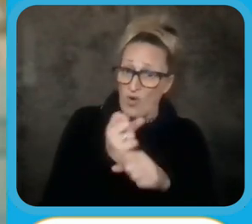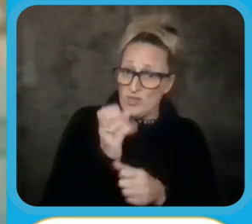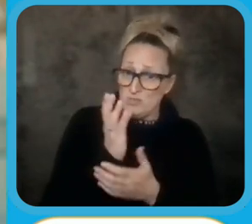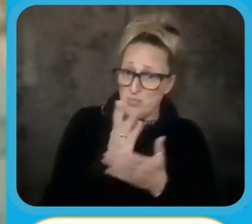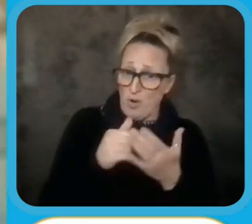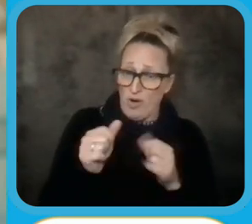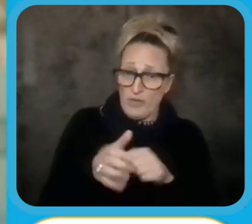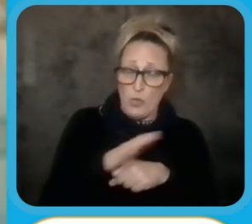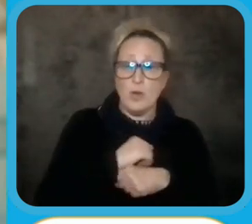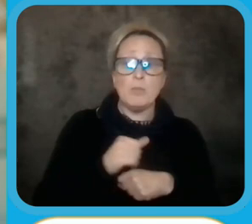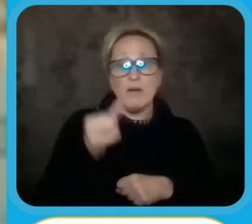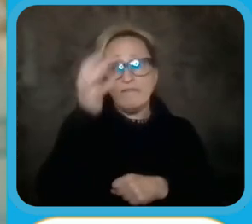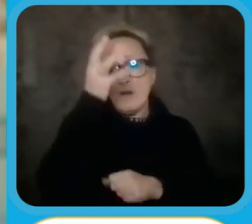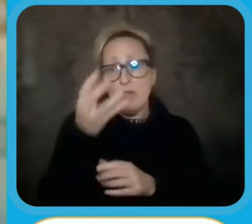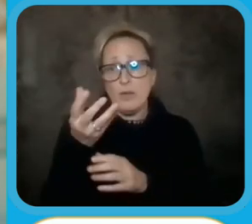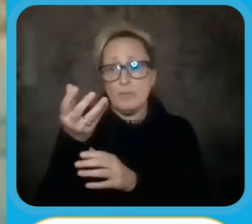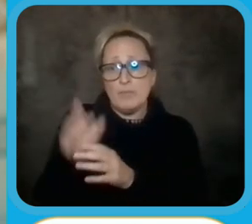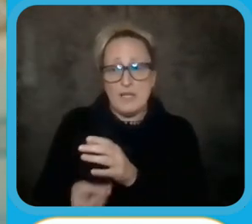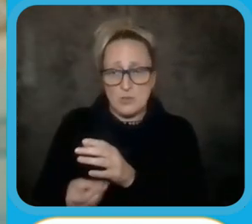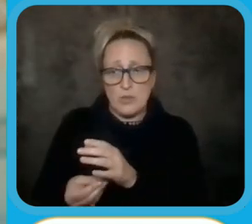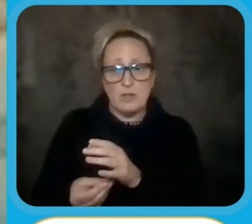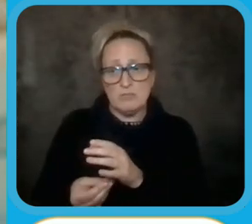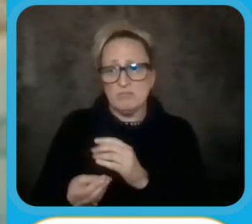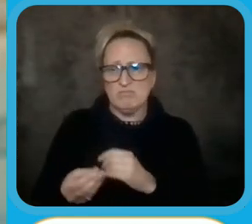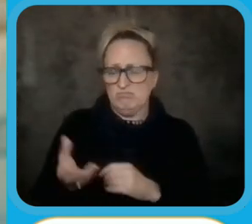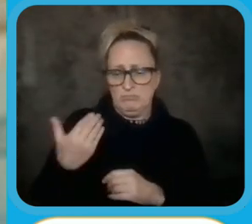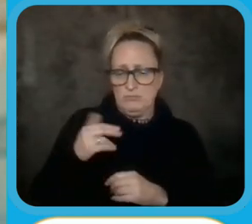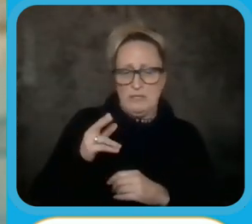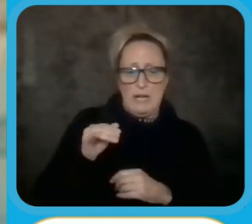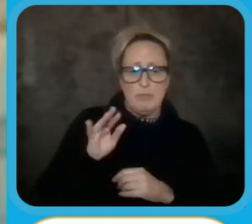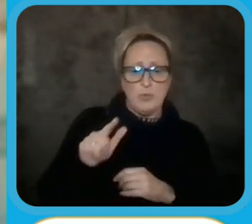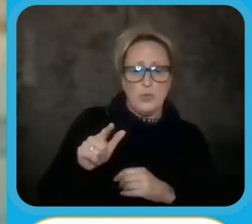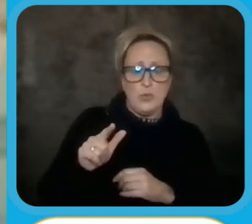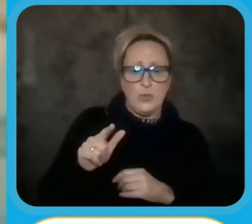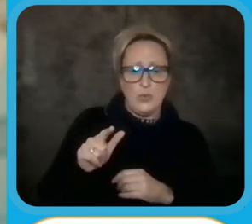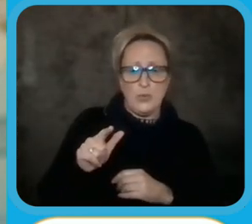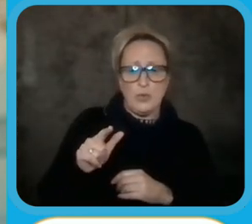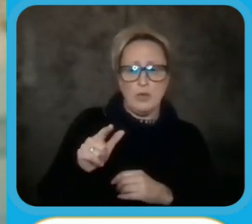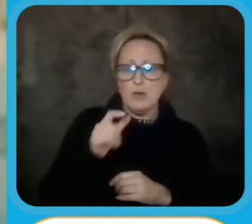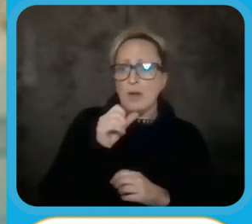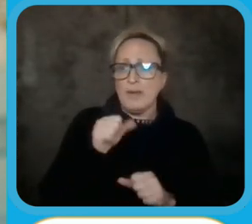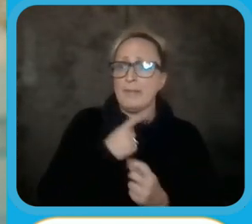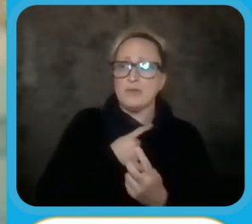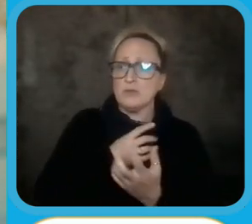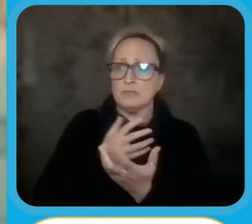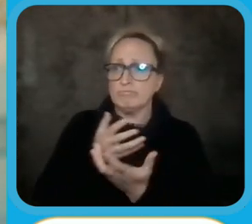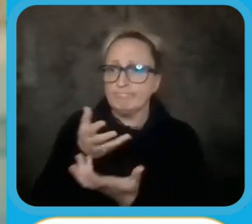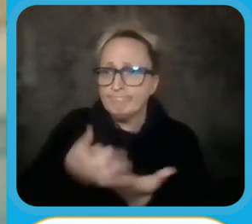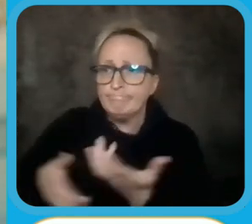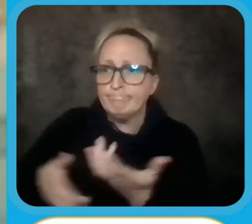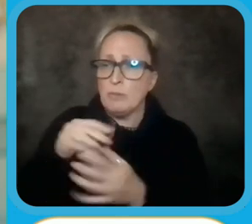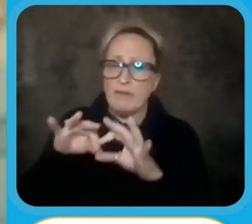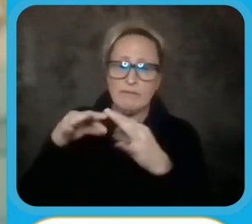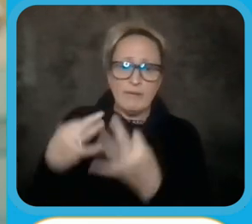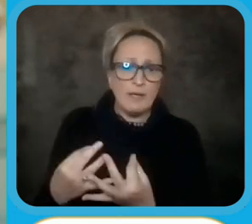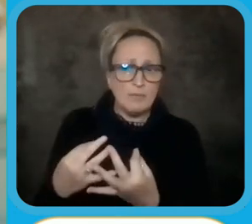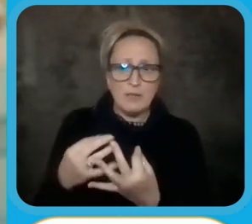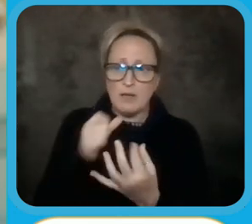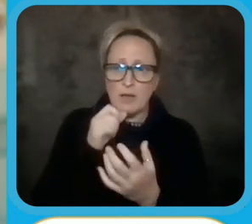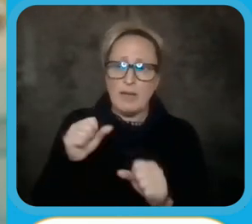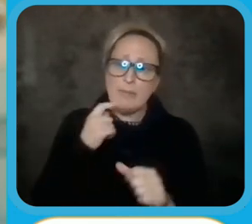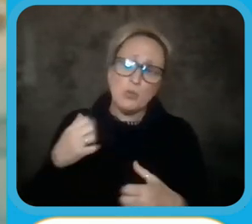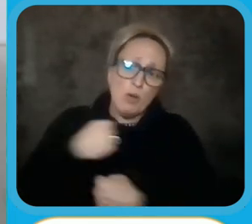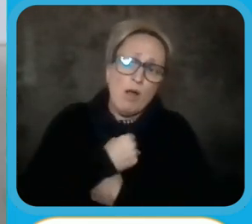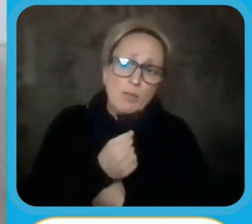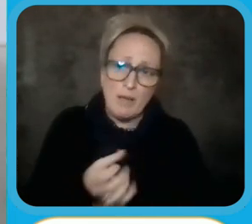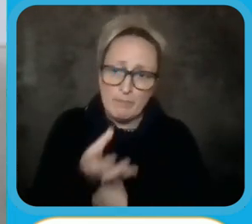my father passed away. It was early in April. And not being able to be with my family, not being able to hug my mom,